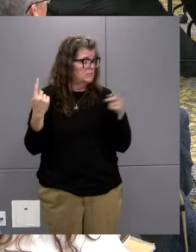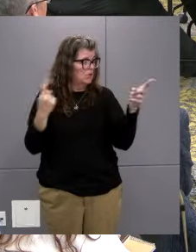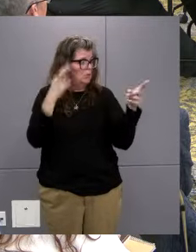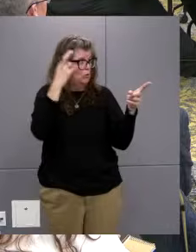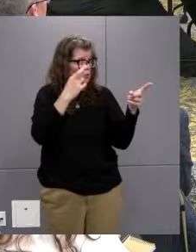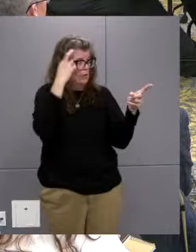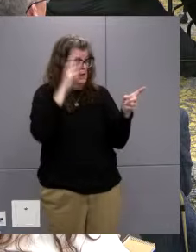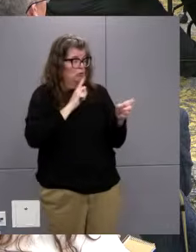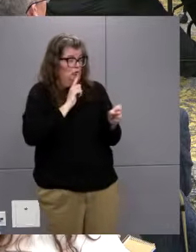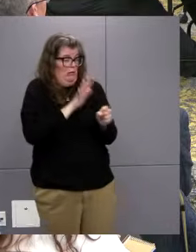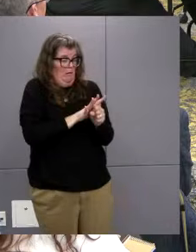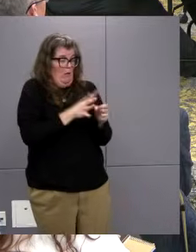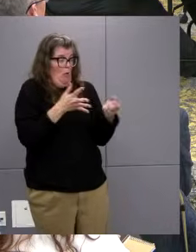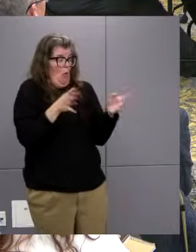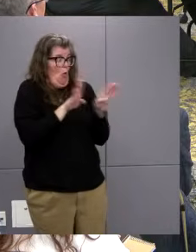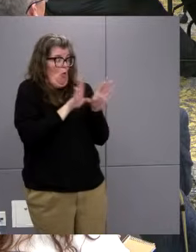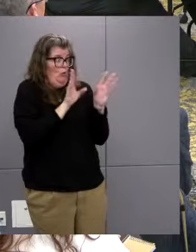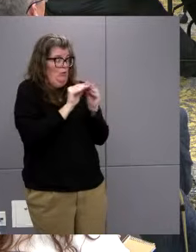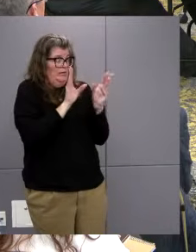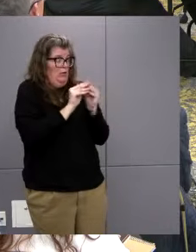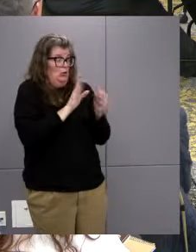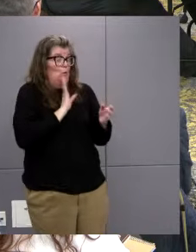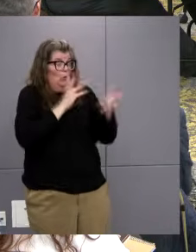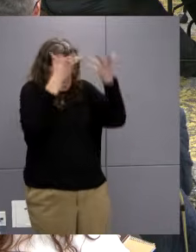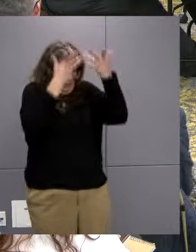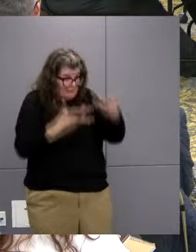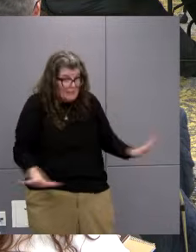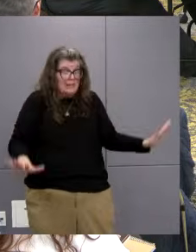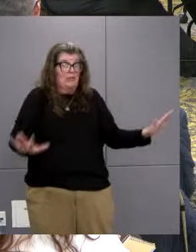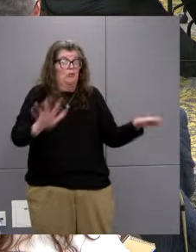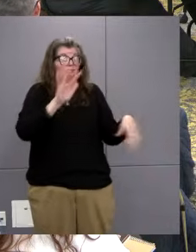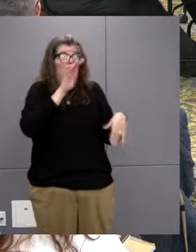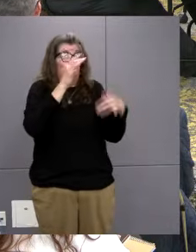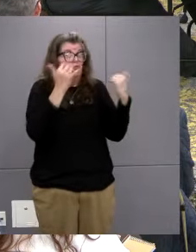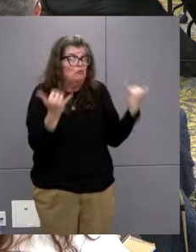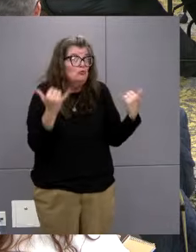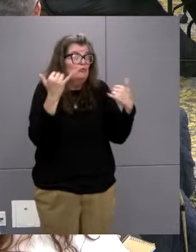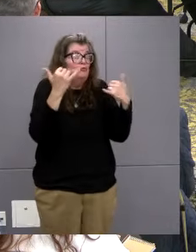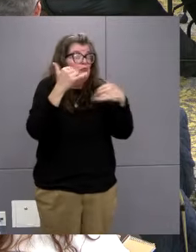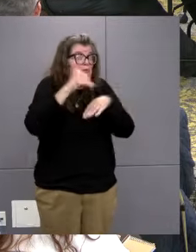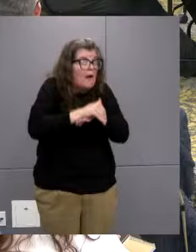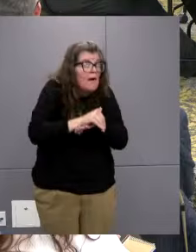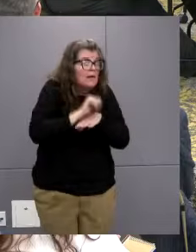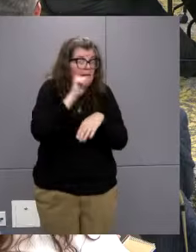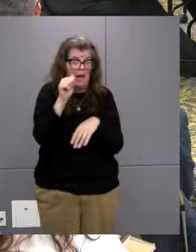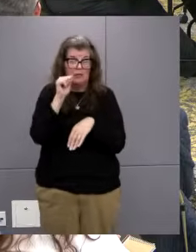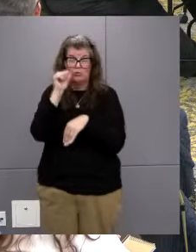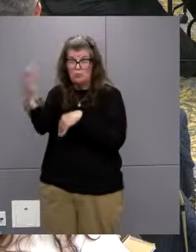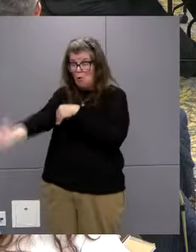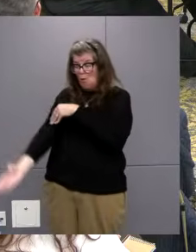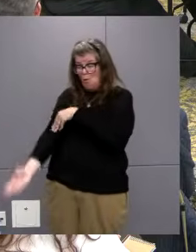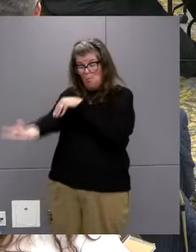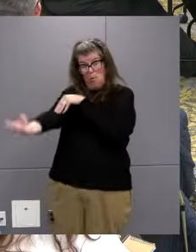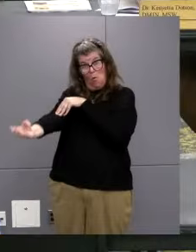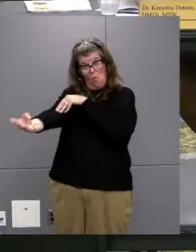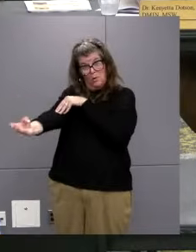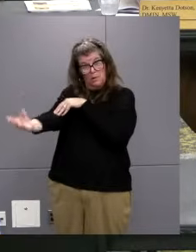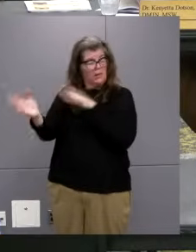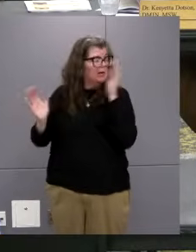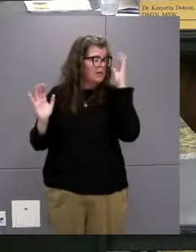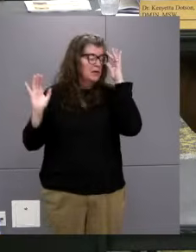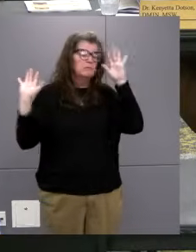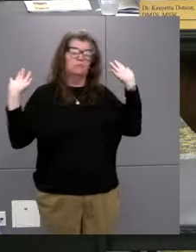a commitment that the closed session will be done tonight, not tomorrow morning, like the last one was? I wasn't part of